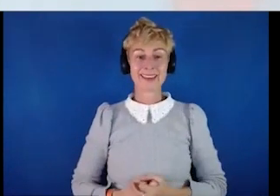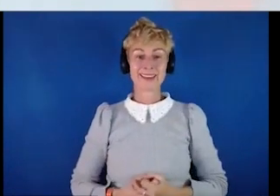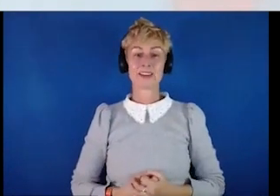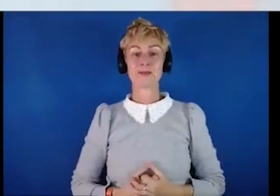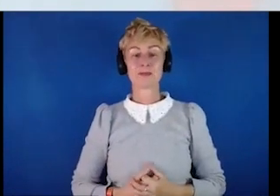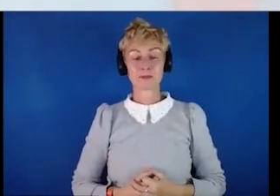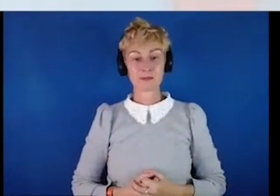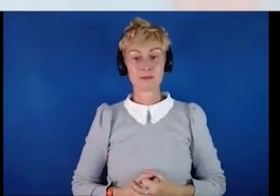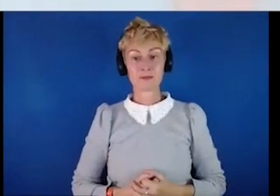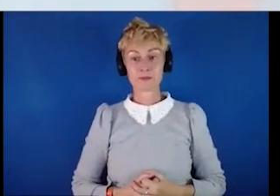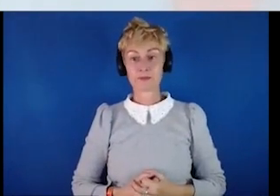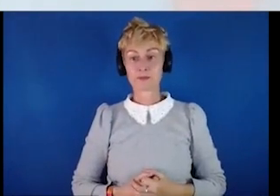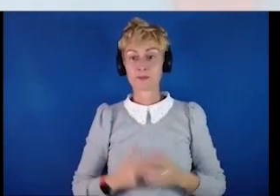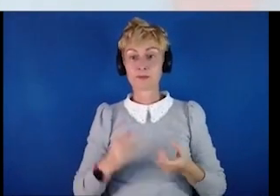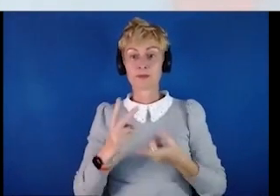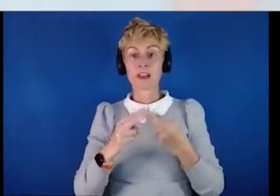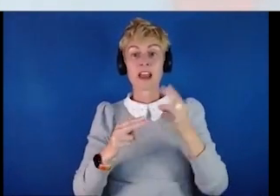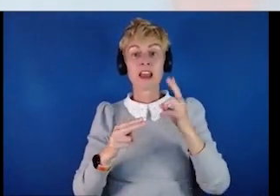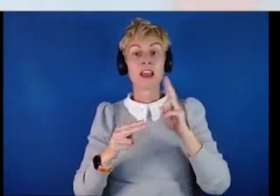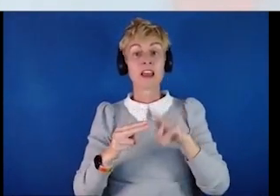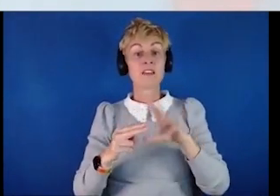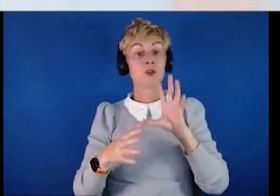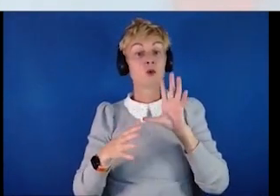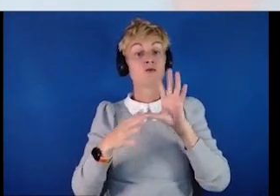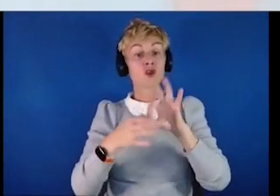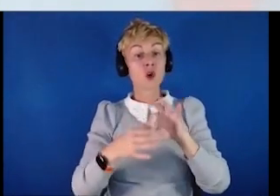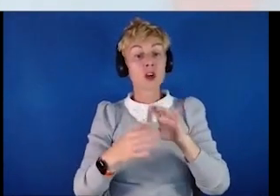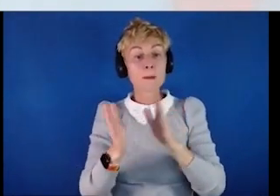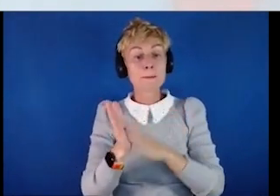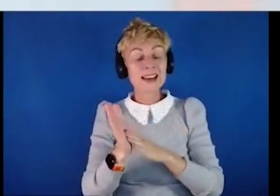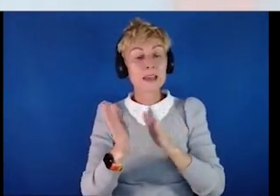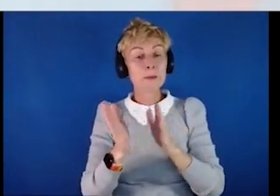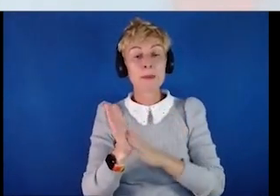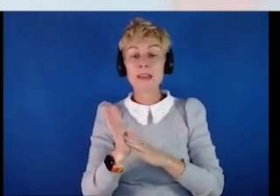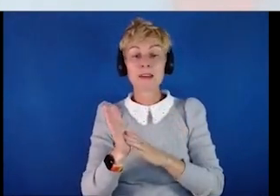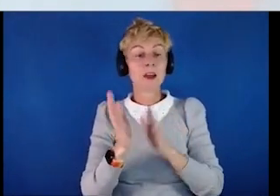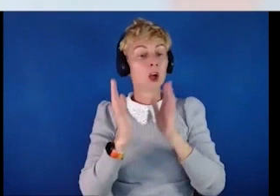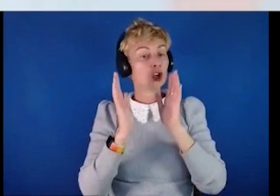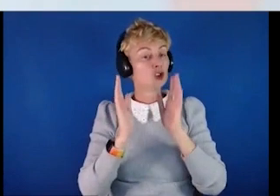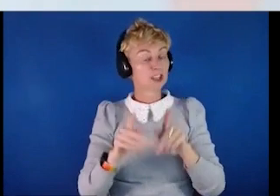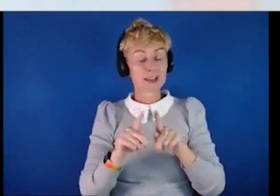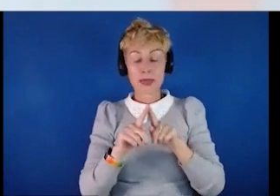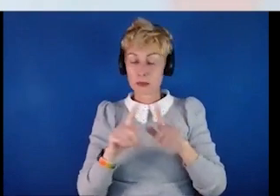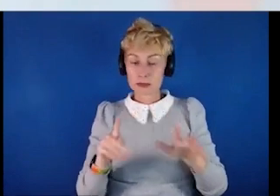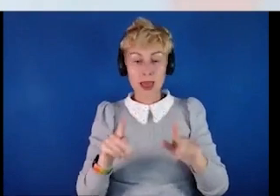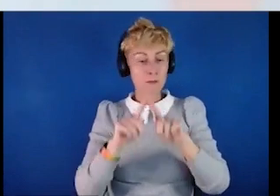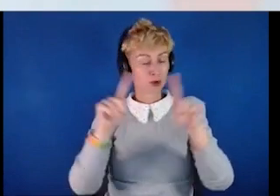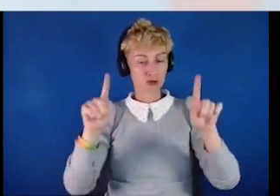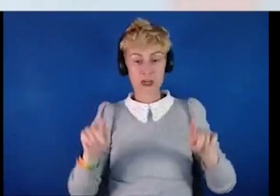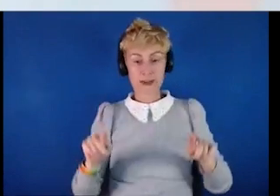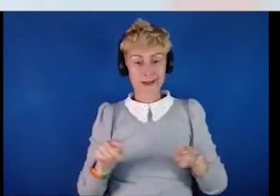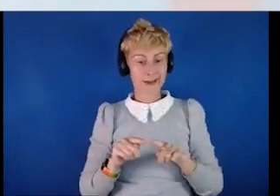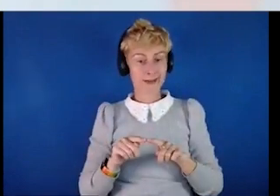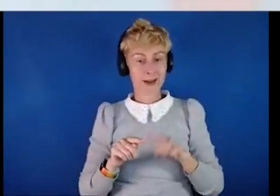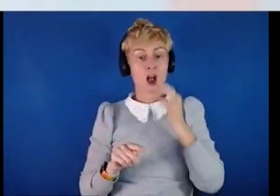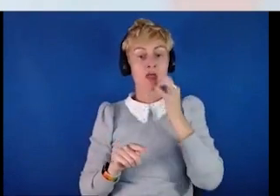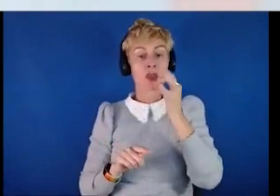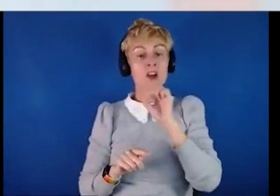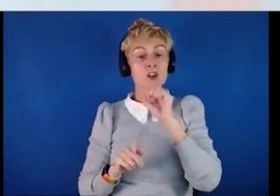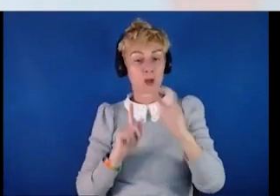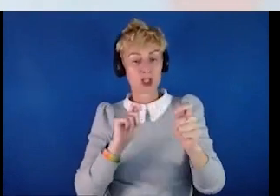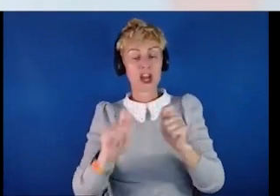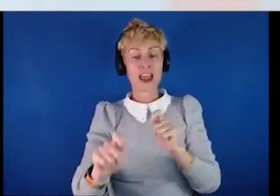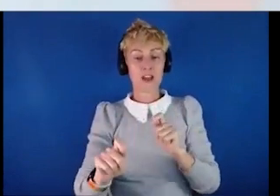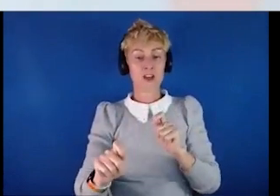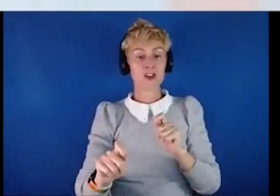Yeah. And for those that have joined the Mensi, you won't need to input the codes or anything again, just return to the same submission screen and the question input will have changed.